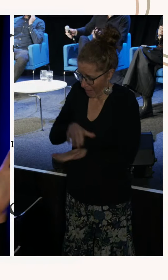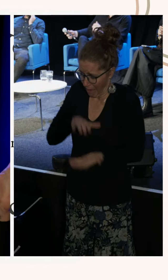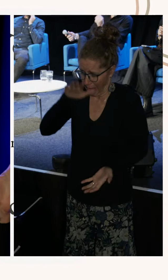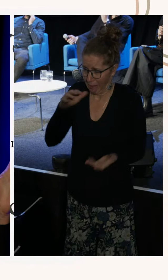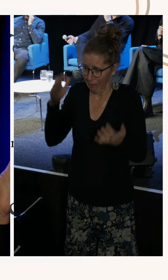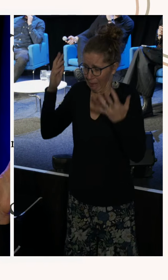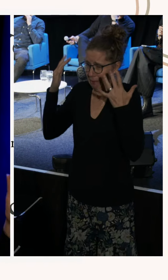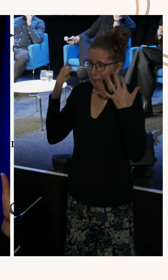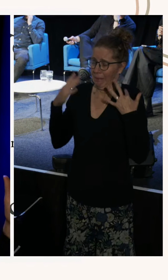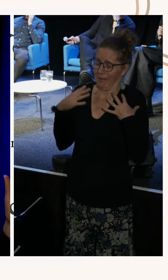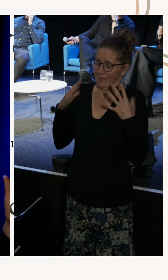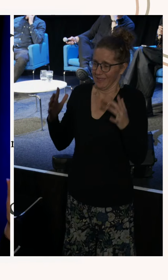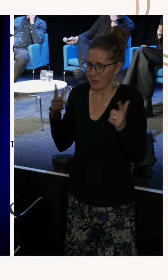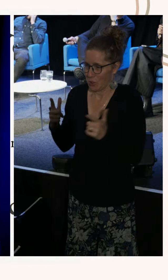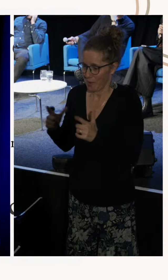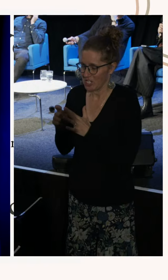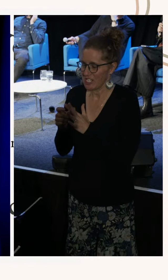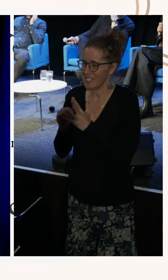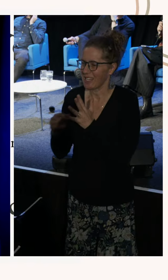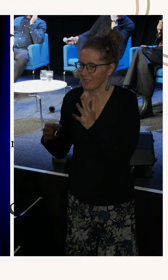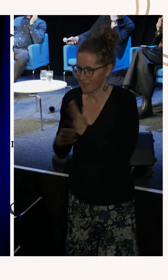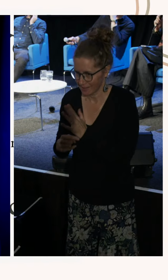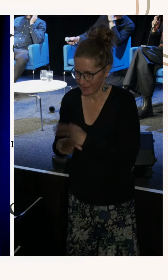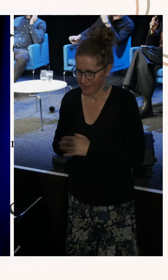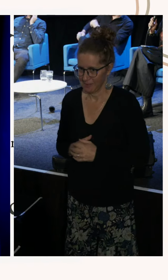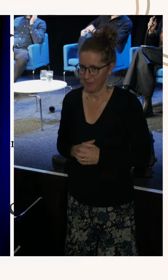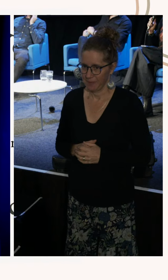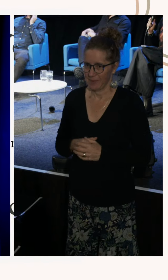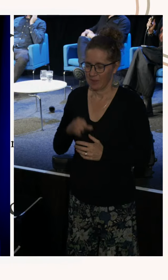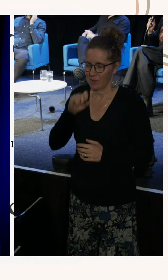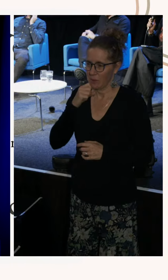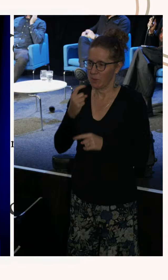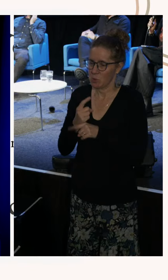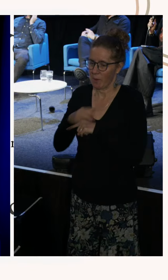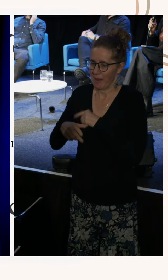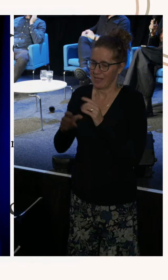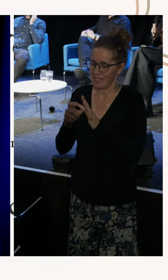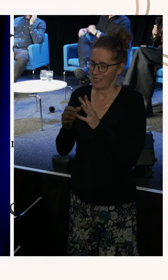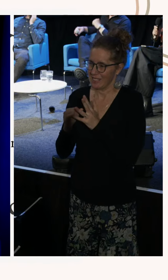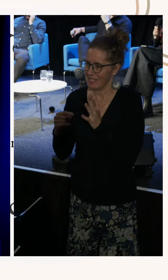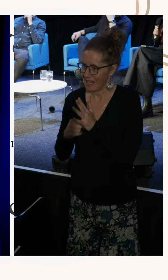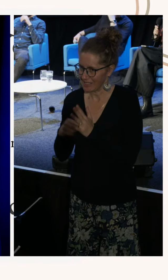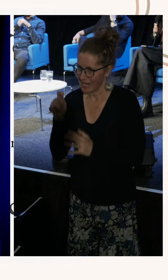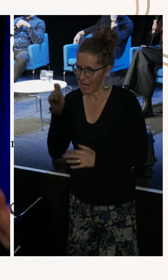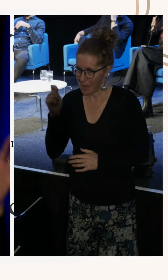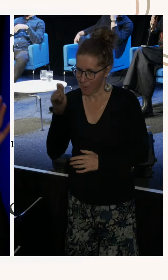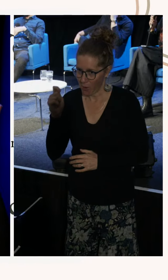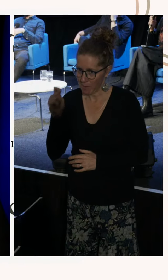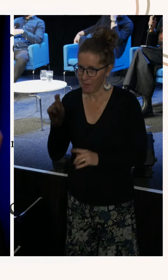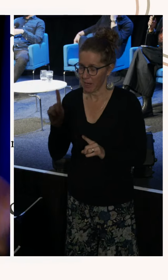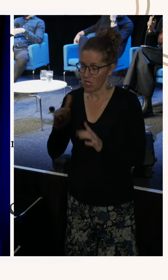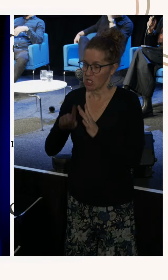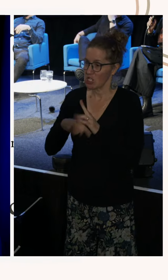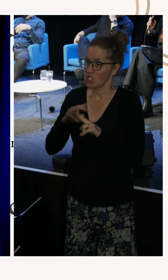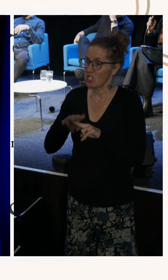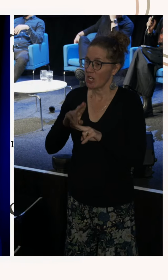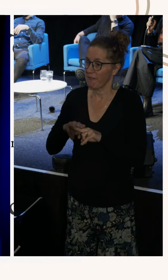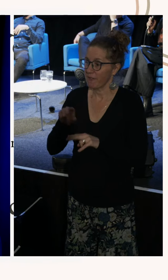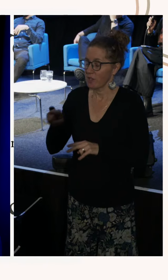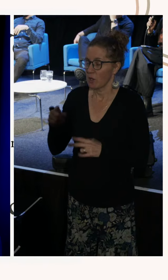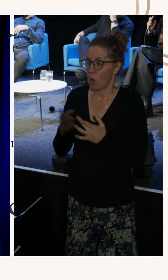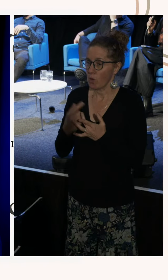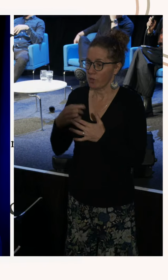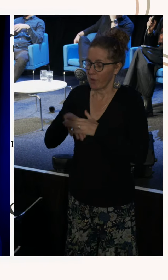yeah, dust, so much dust. We'll get to the dust in a moment. But Jeff is also actually